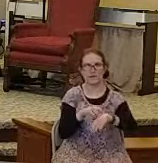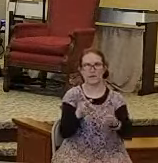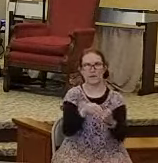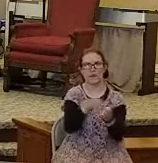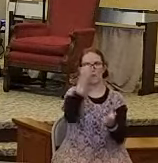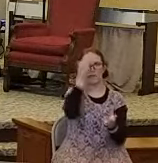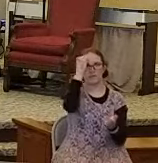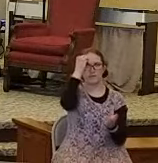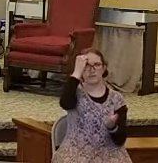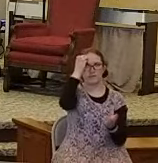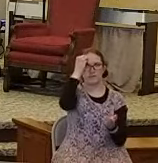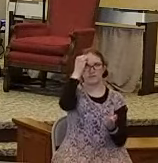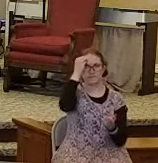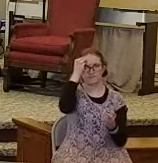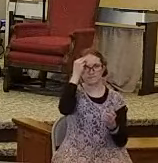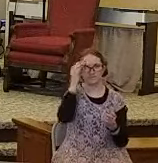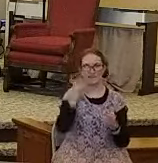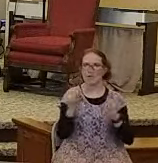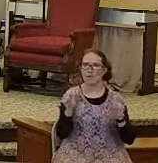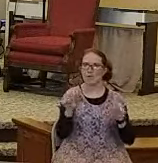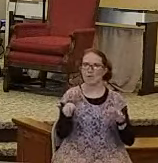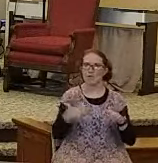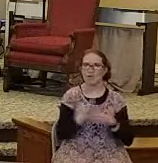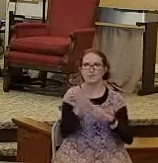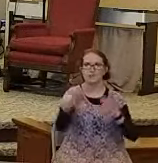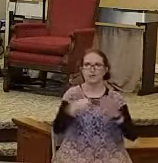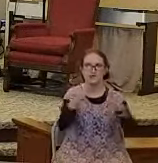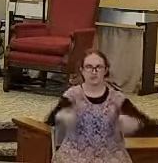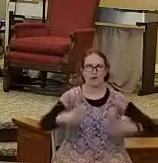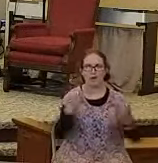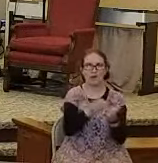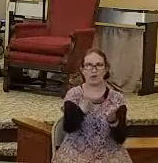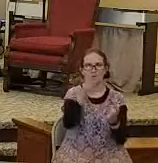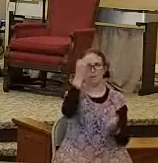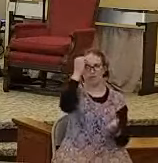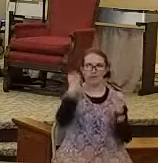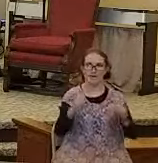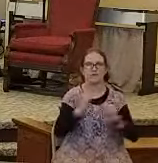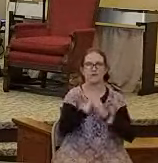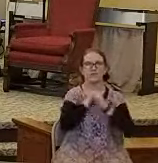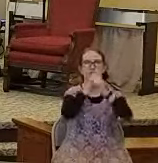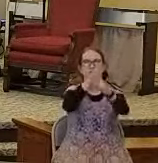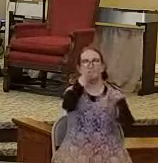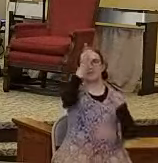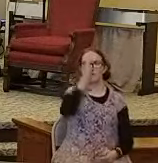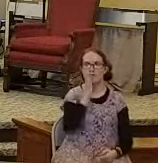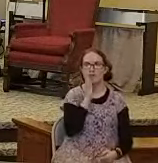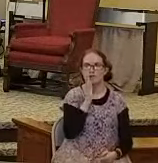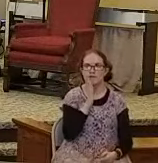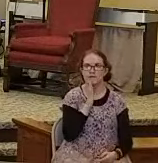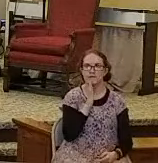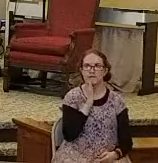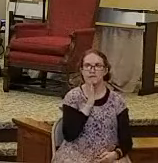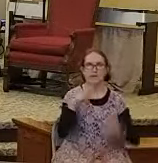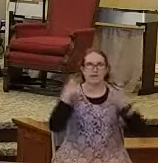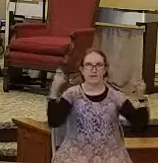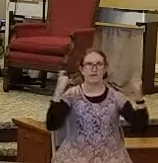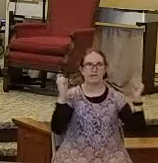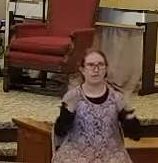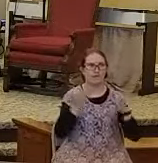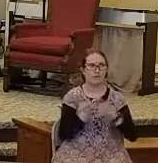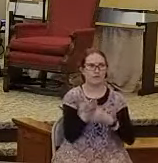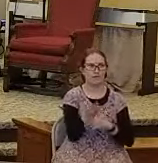learned. Amen. Hallelujah. Even though I've been in this all my life, I learned that I could trust in God. Amen. Hallelujah. When